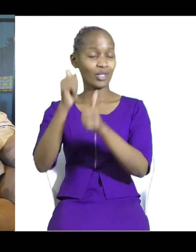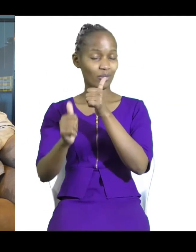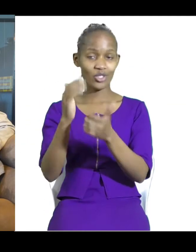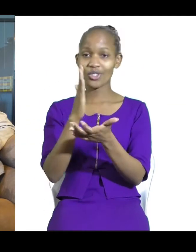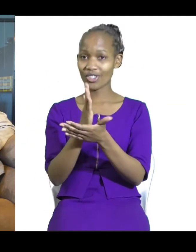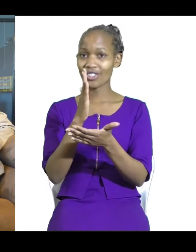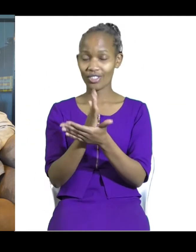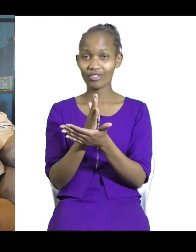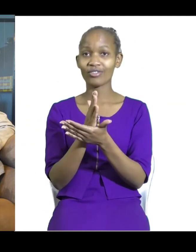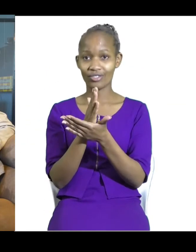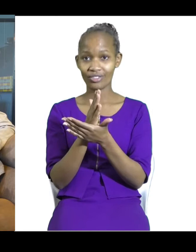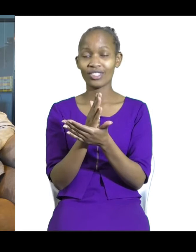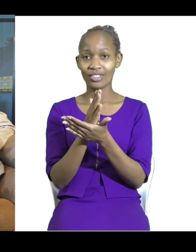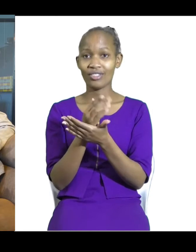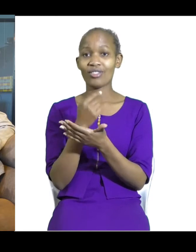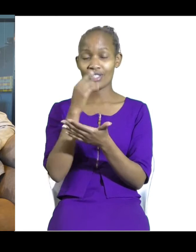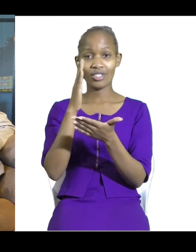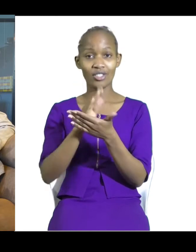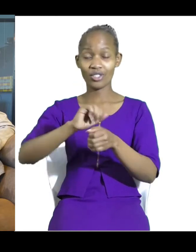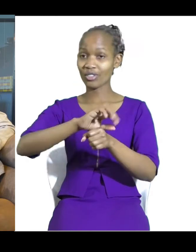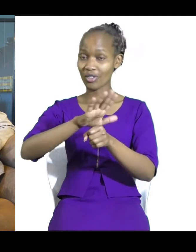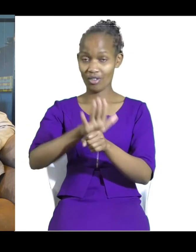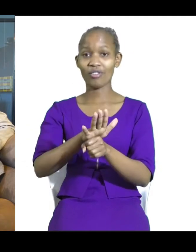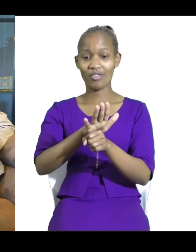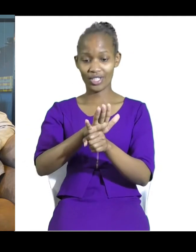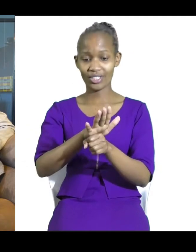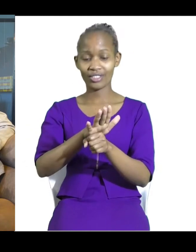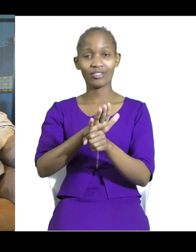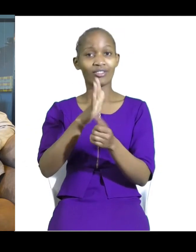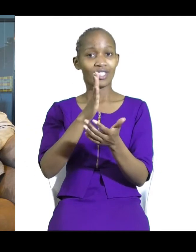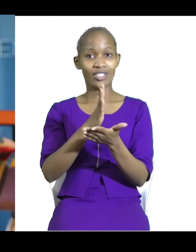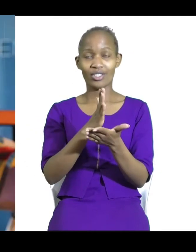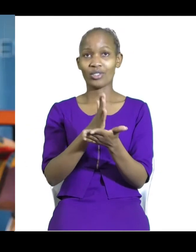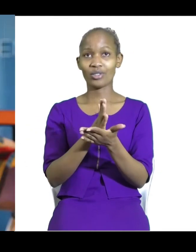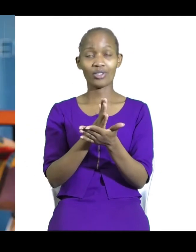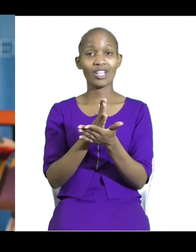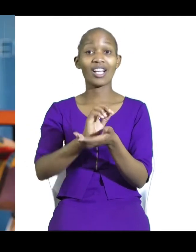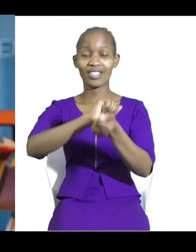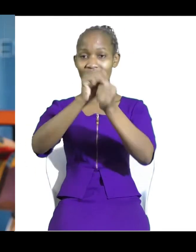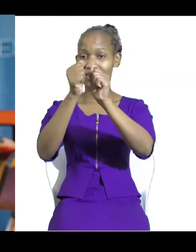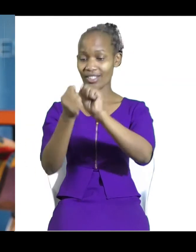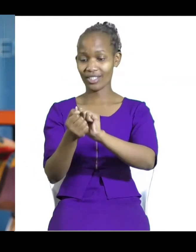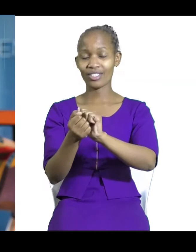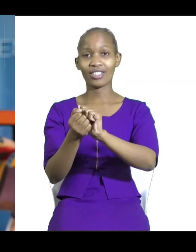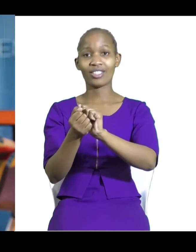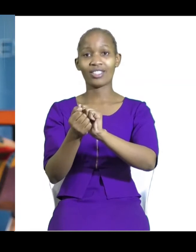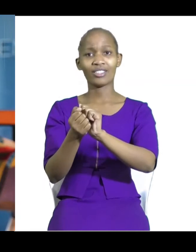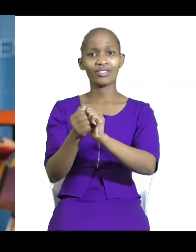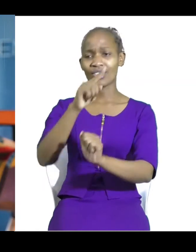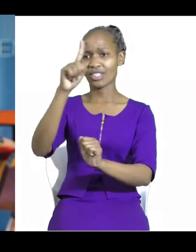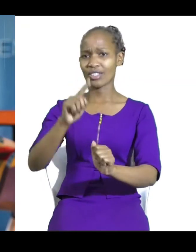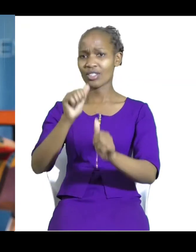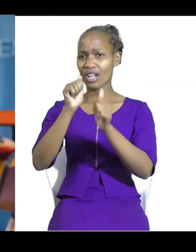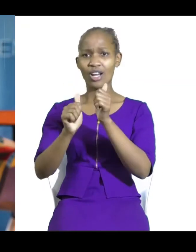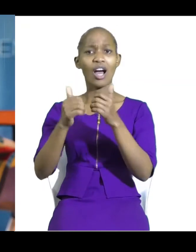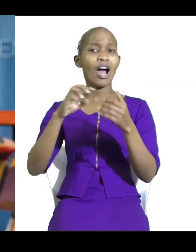that we should actually, quote unquote, say that COVID has brought, and it has actually accelerated now the question that, are